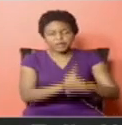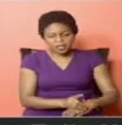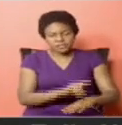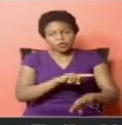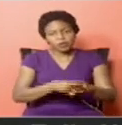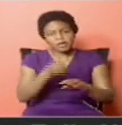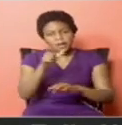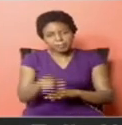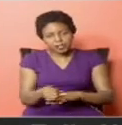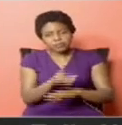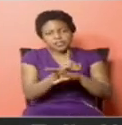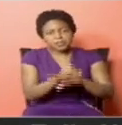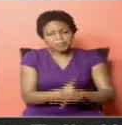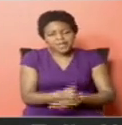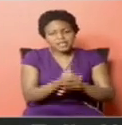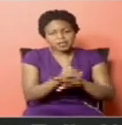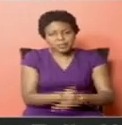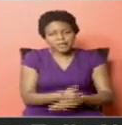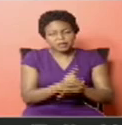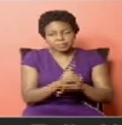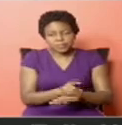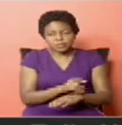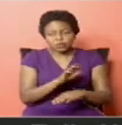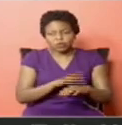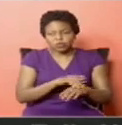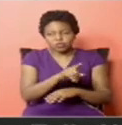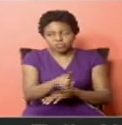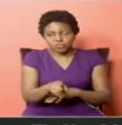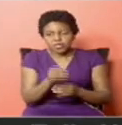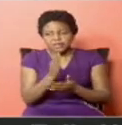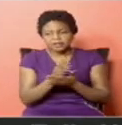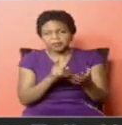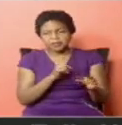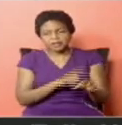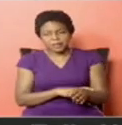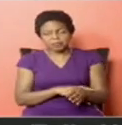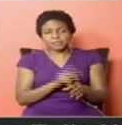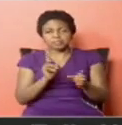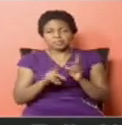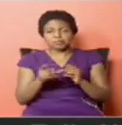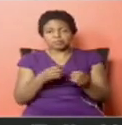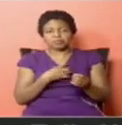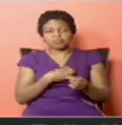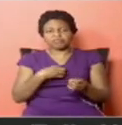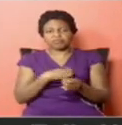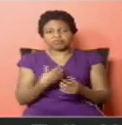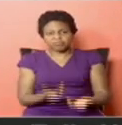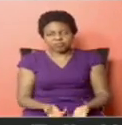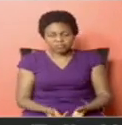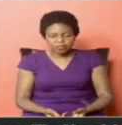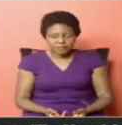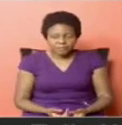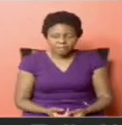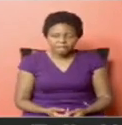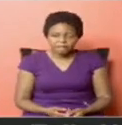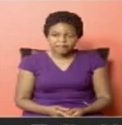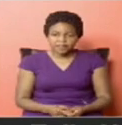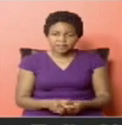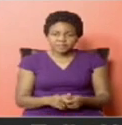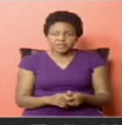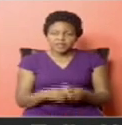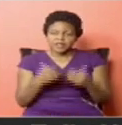you, as a human being, you vent out your frustration. The first thing to do, the feelings